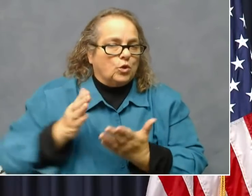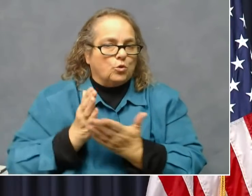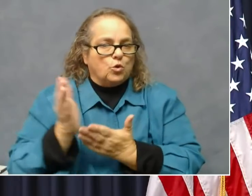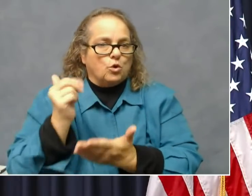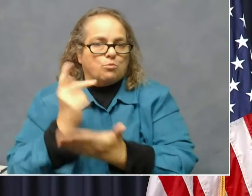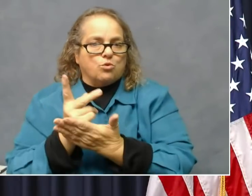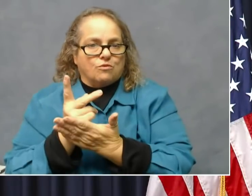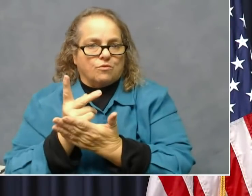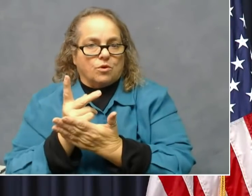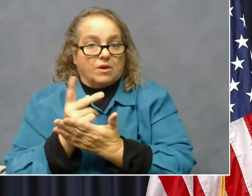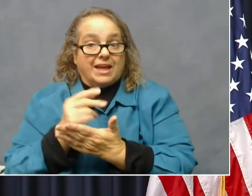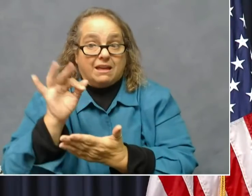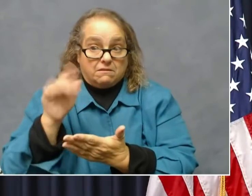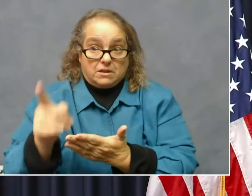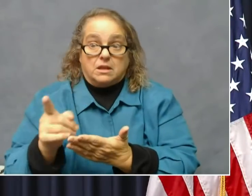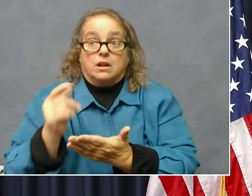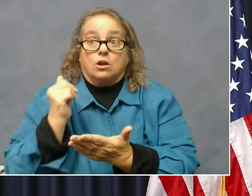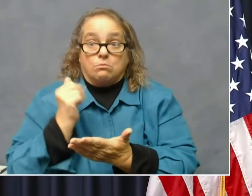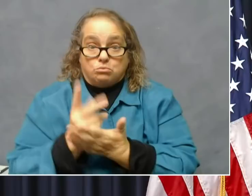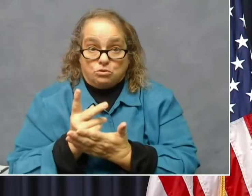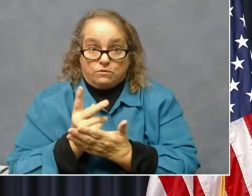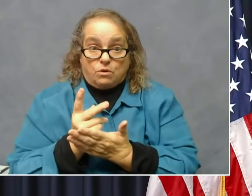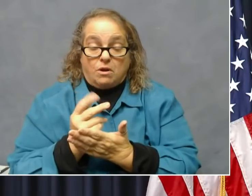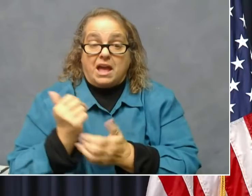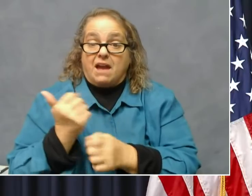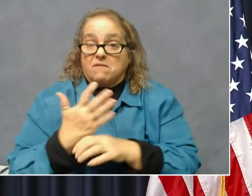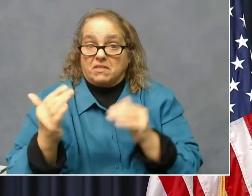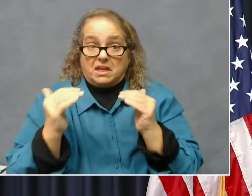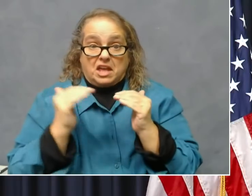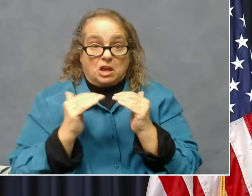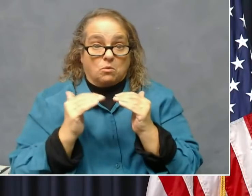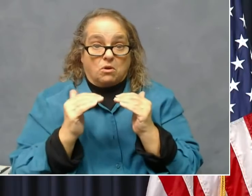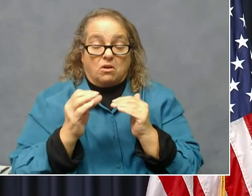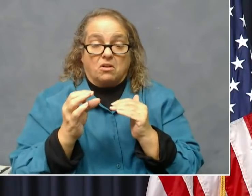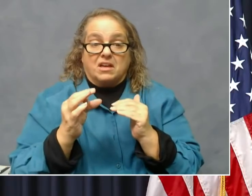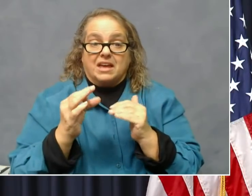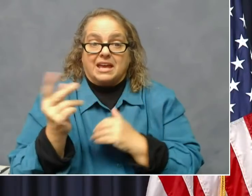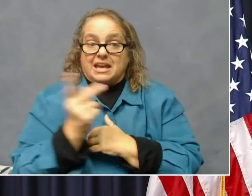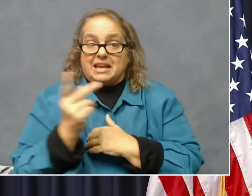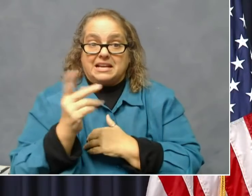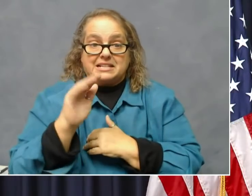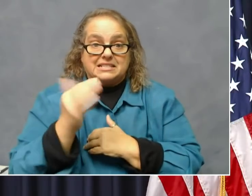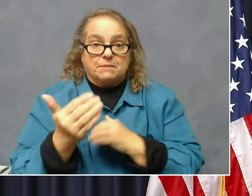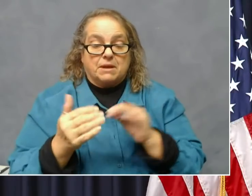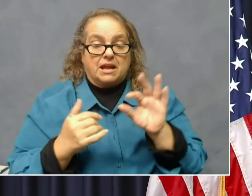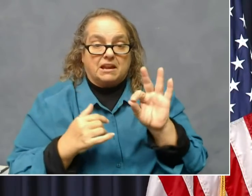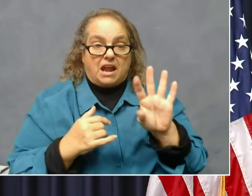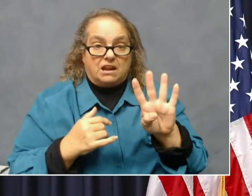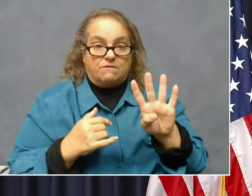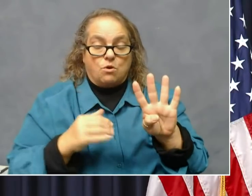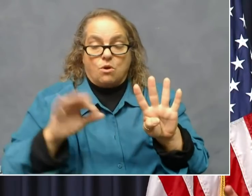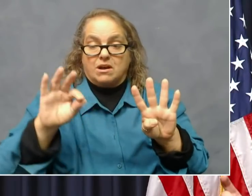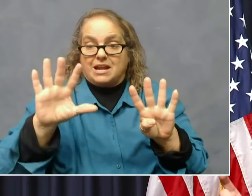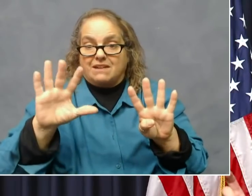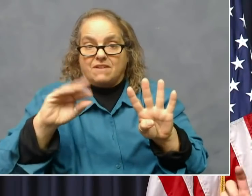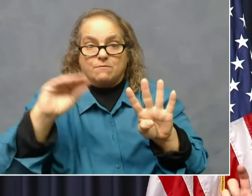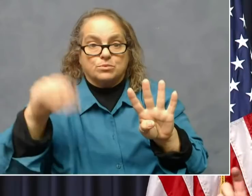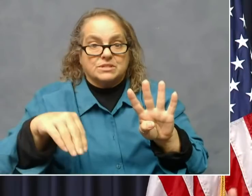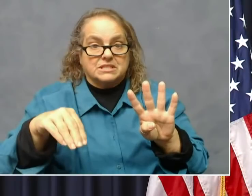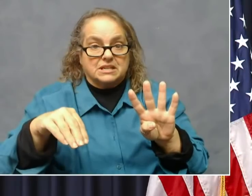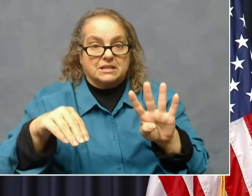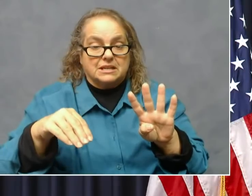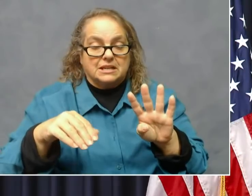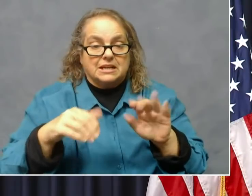all things being equal, they appear to be 95% effective. Each Pfizer has